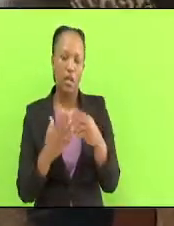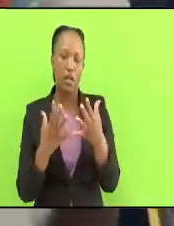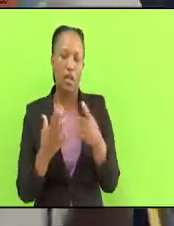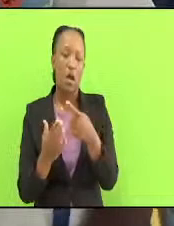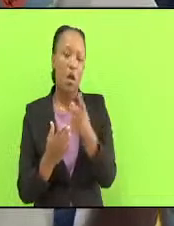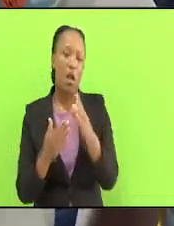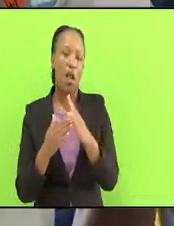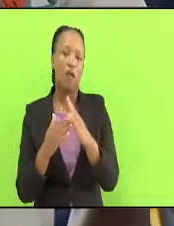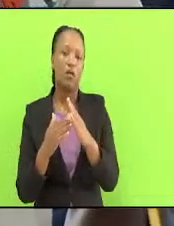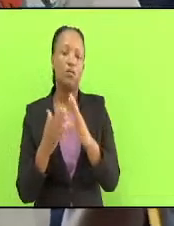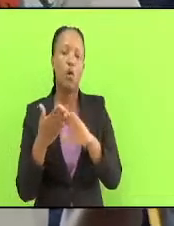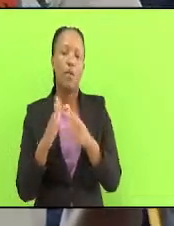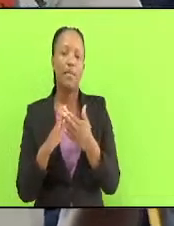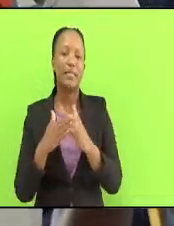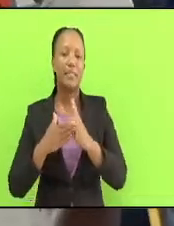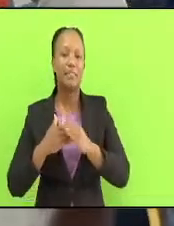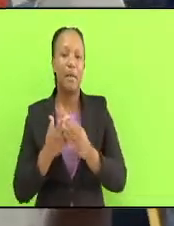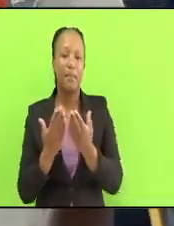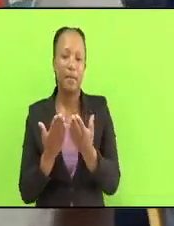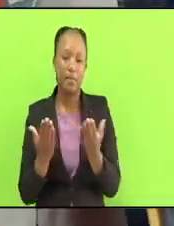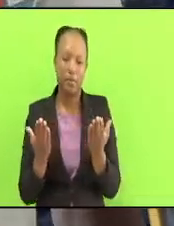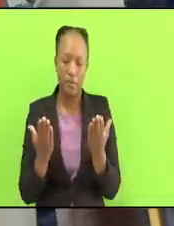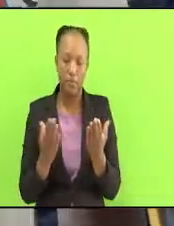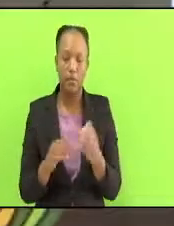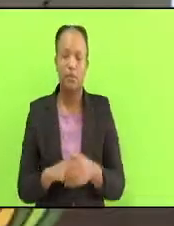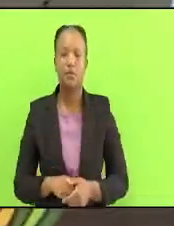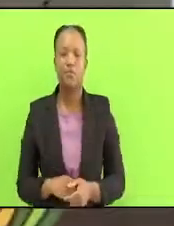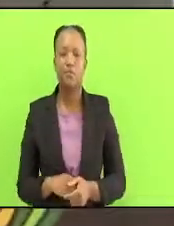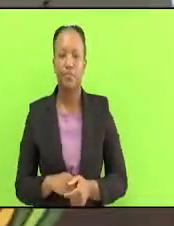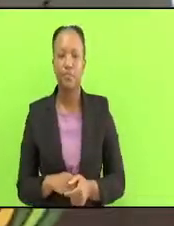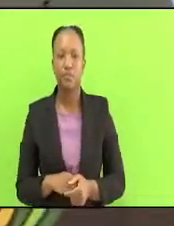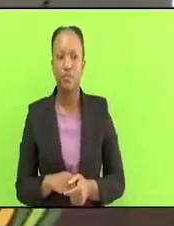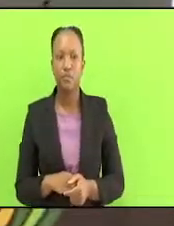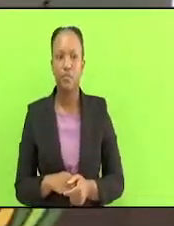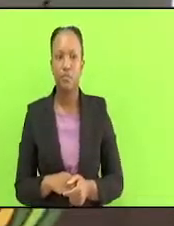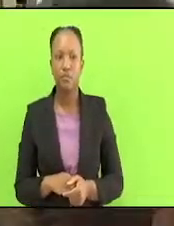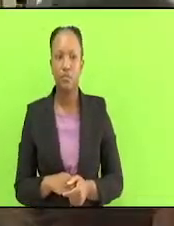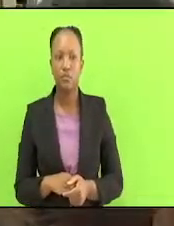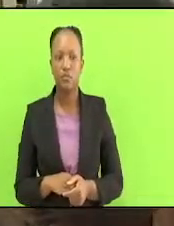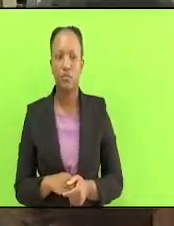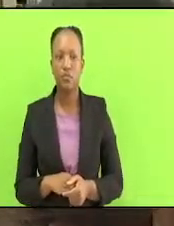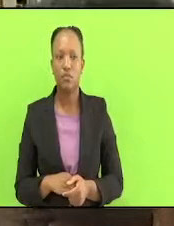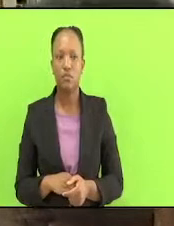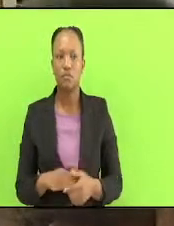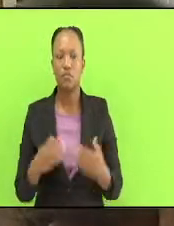Let me say my greetings to the leadership and everyone here present. And